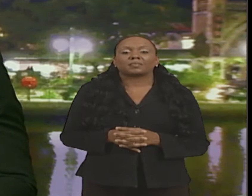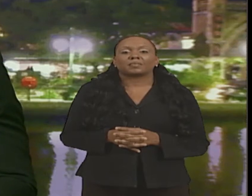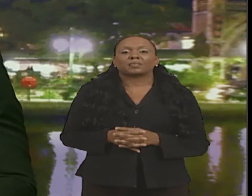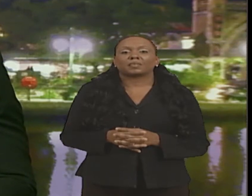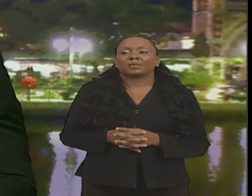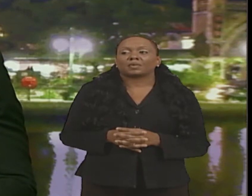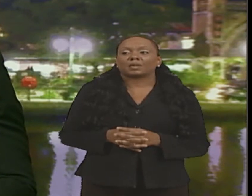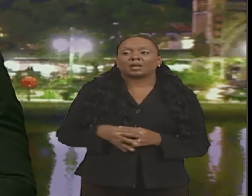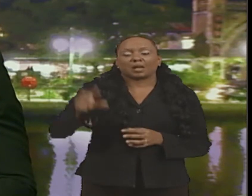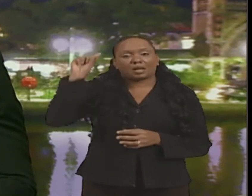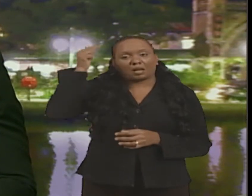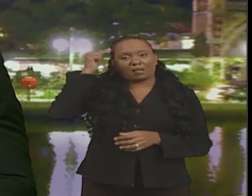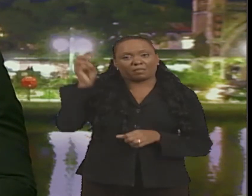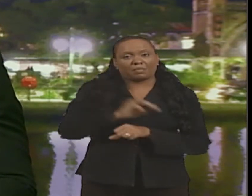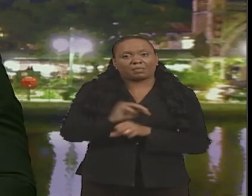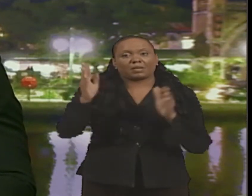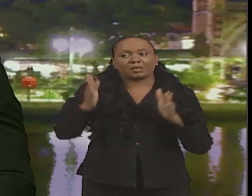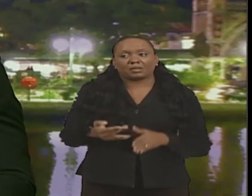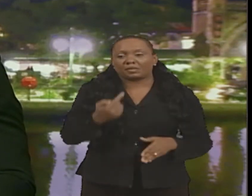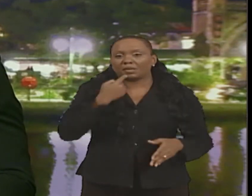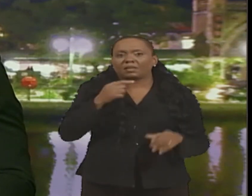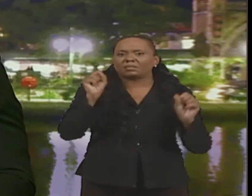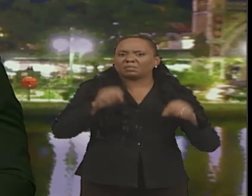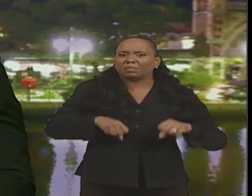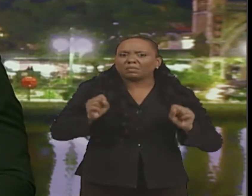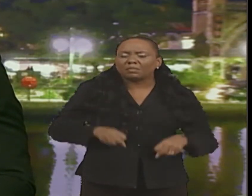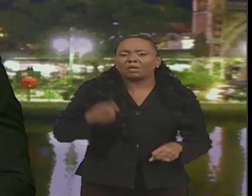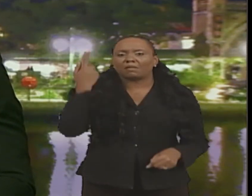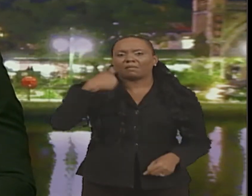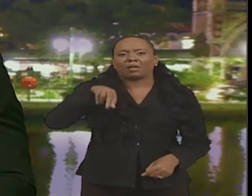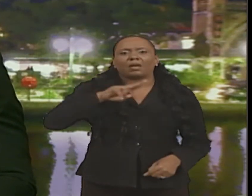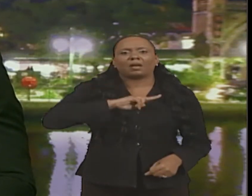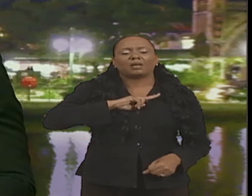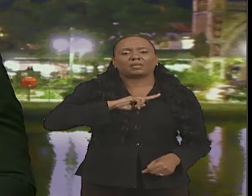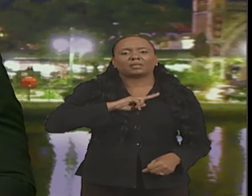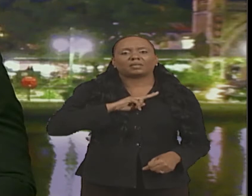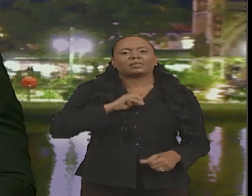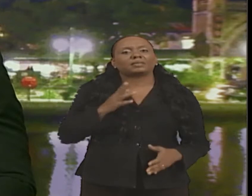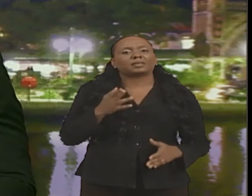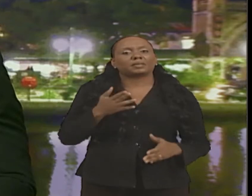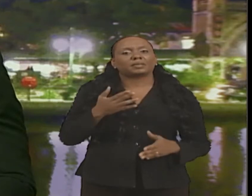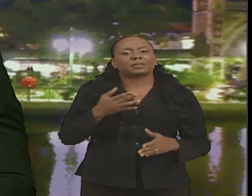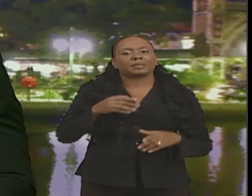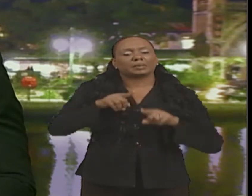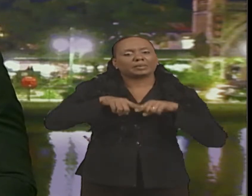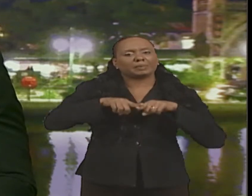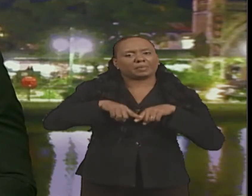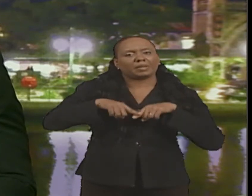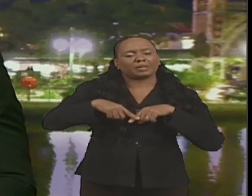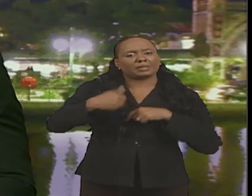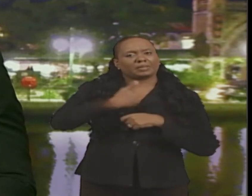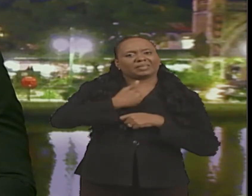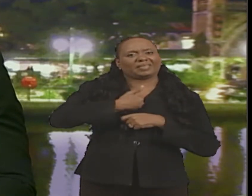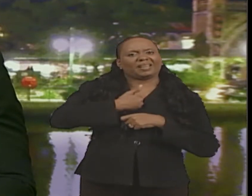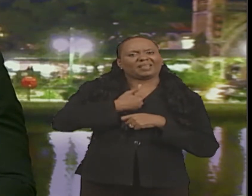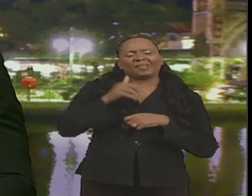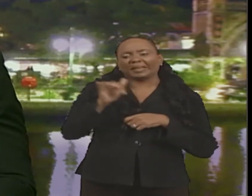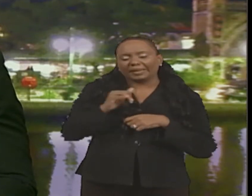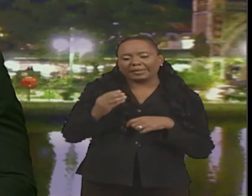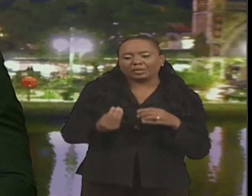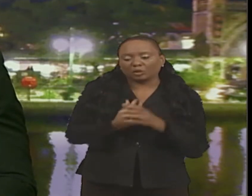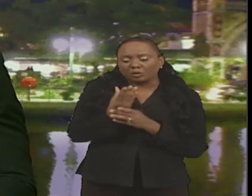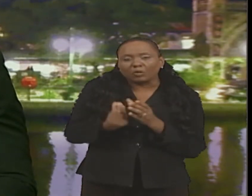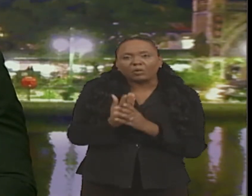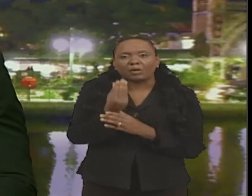A government minister says it's possible for Barbados to become self-sufficient with some of its food production while staying compliant with